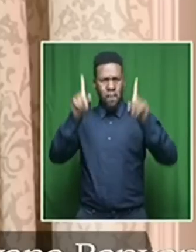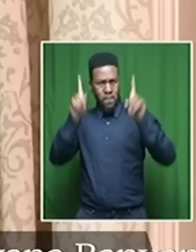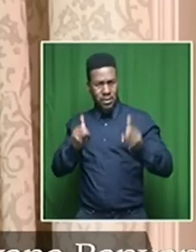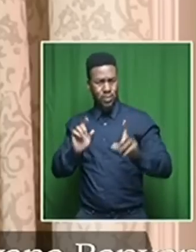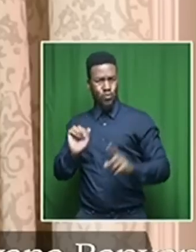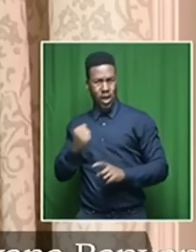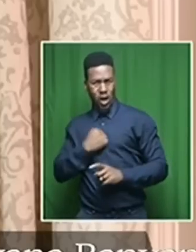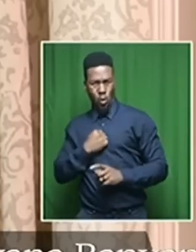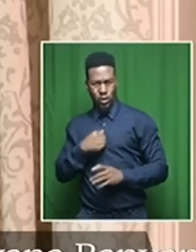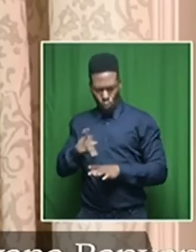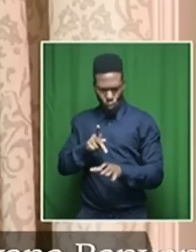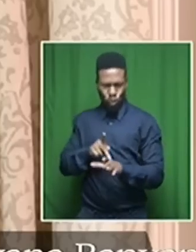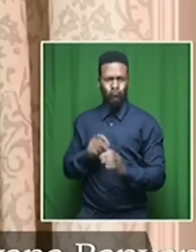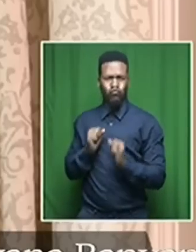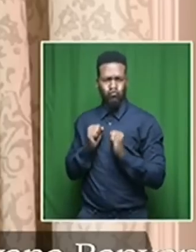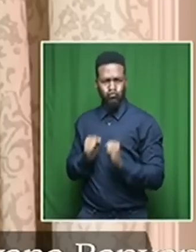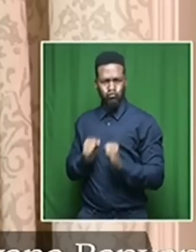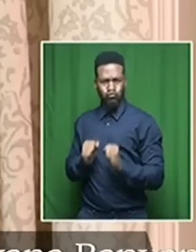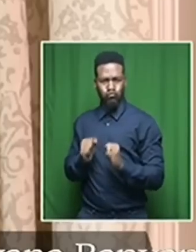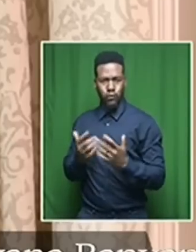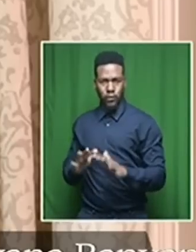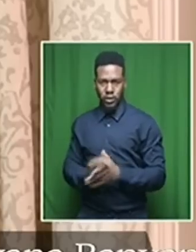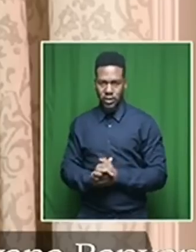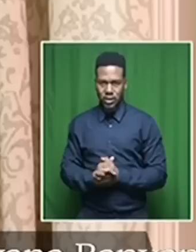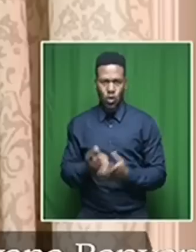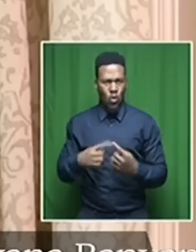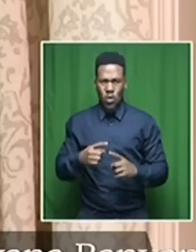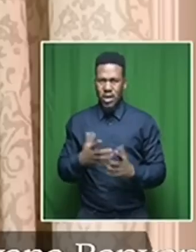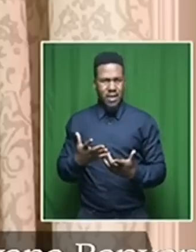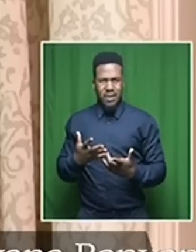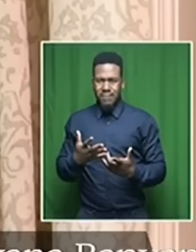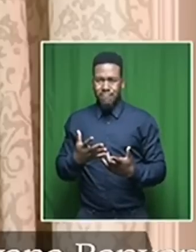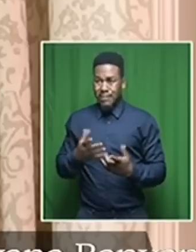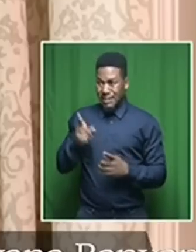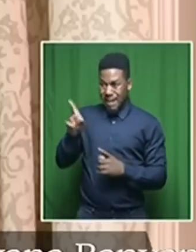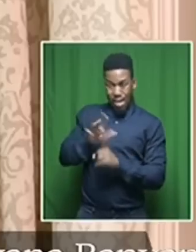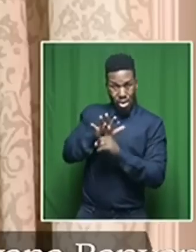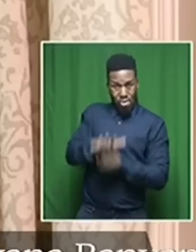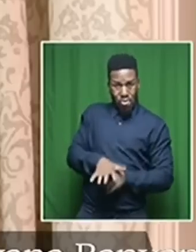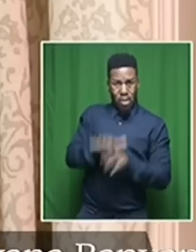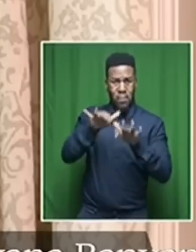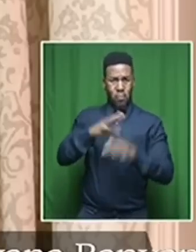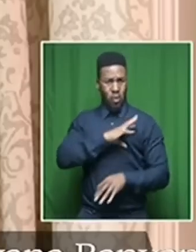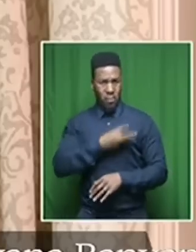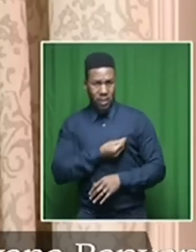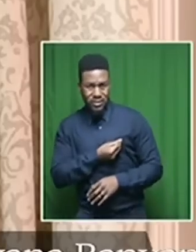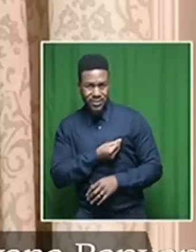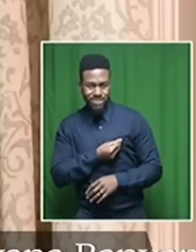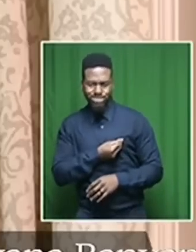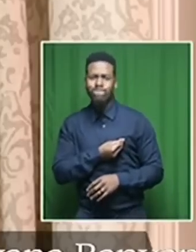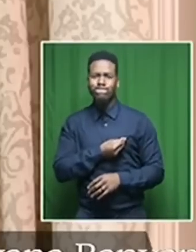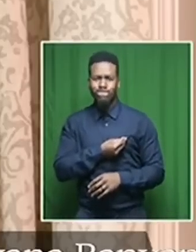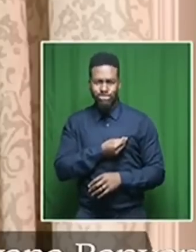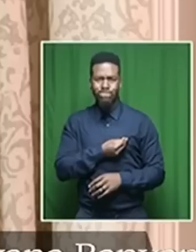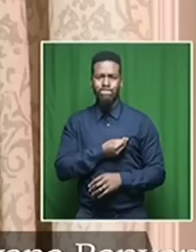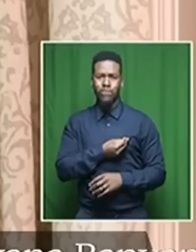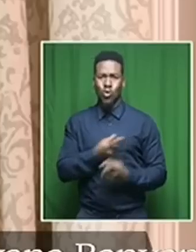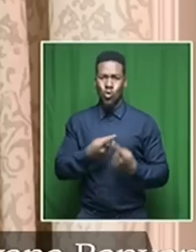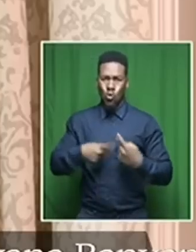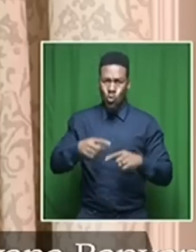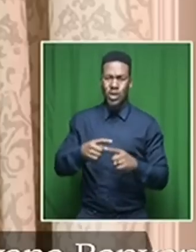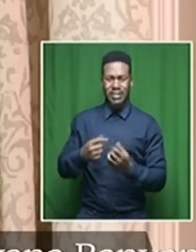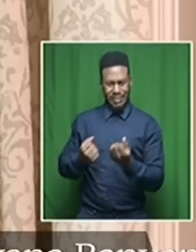position against the continued oppression of the Palestinian people and reaffirmed